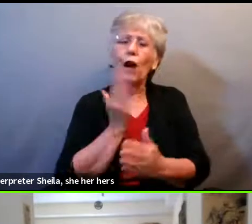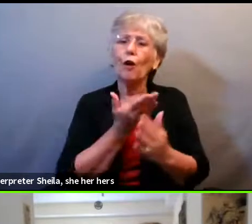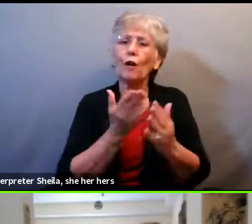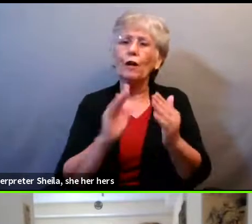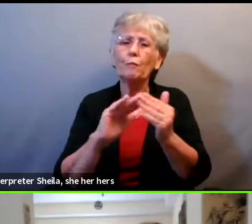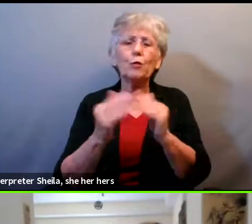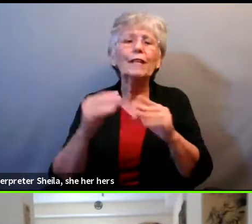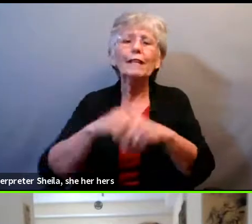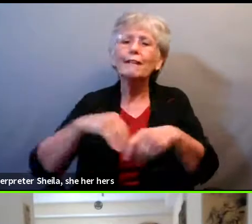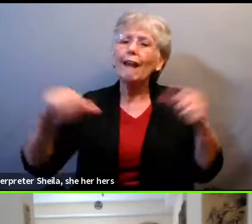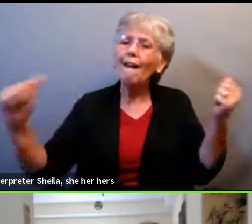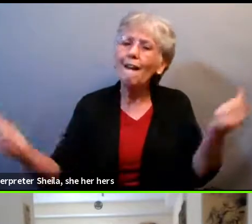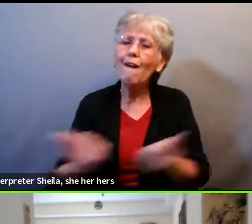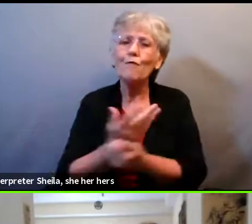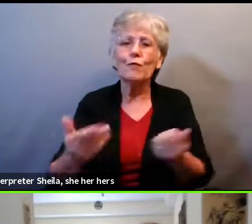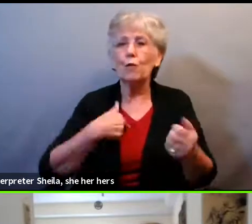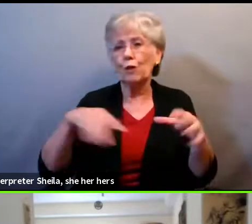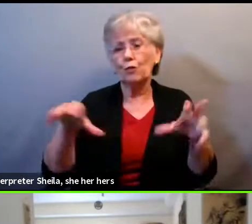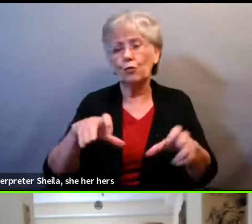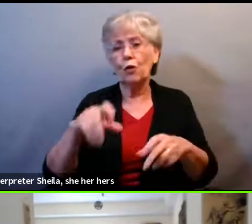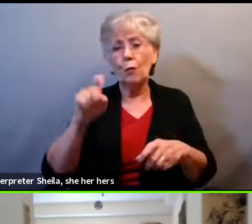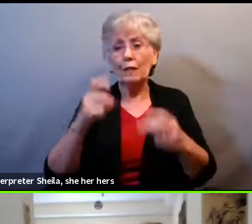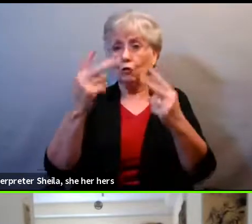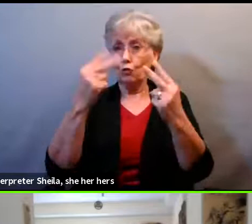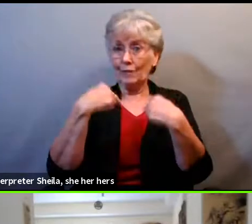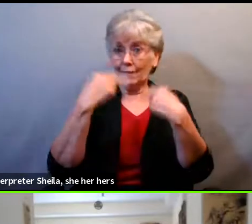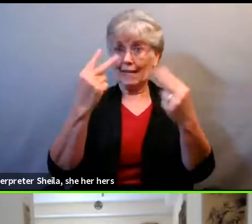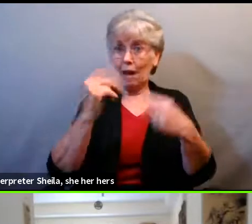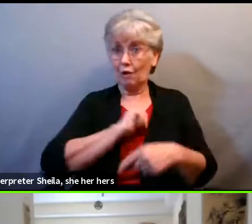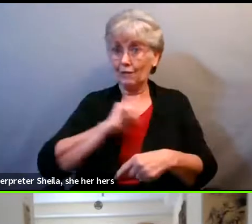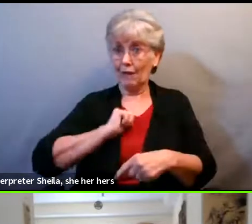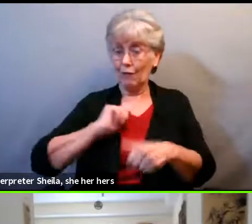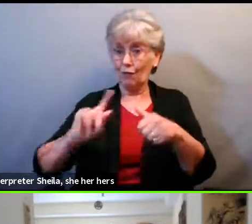see ourselves in order to feel empowered.